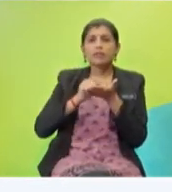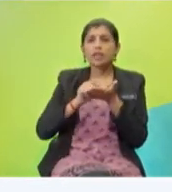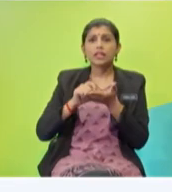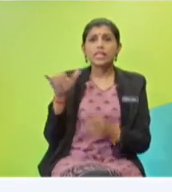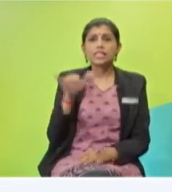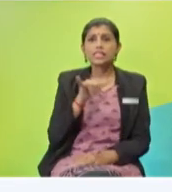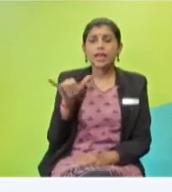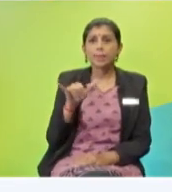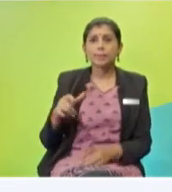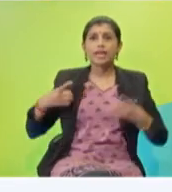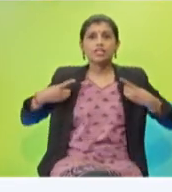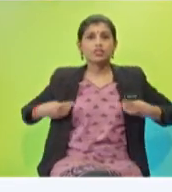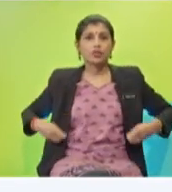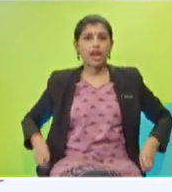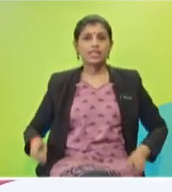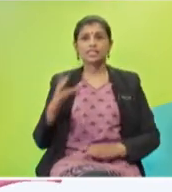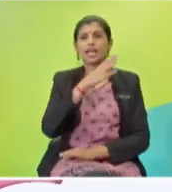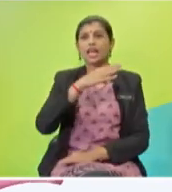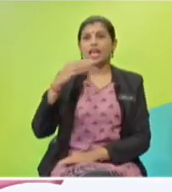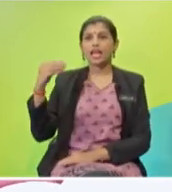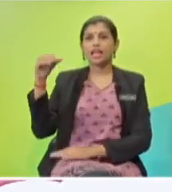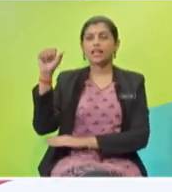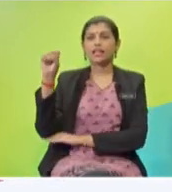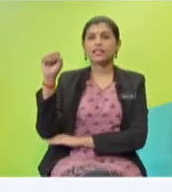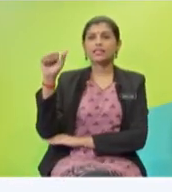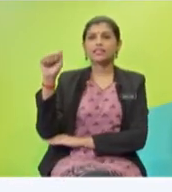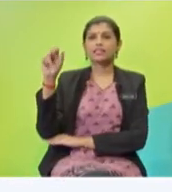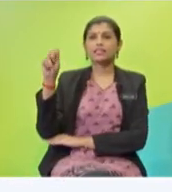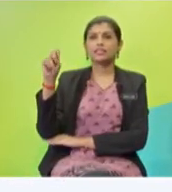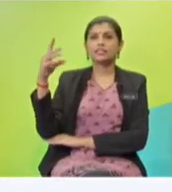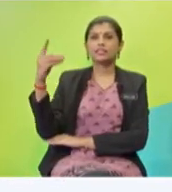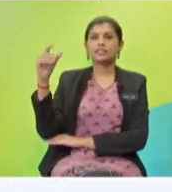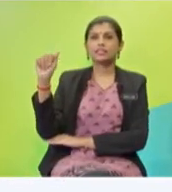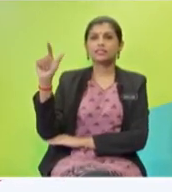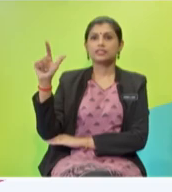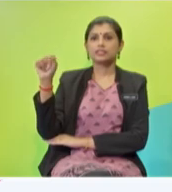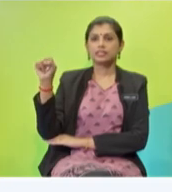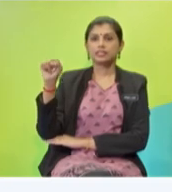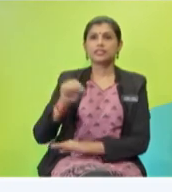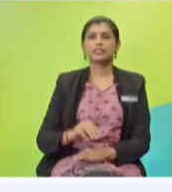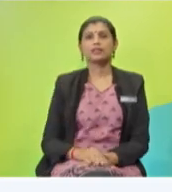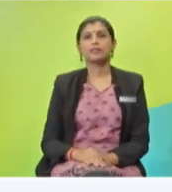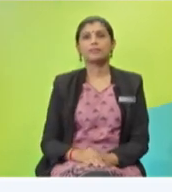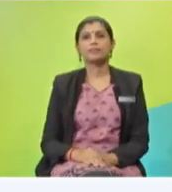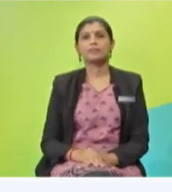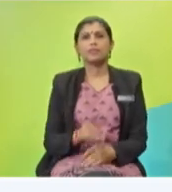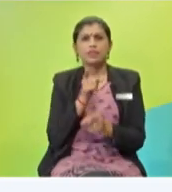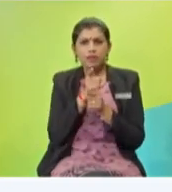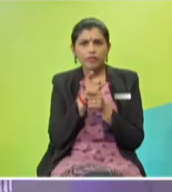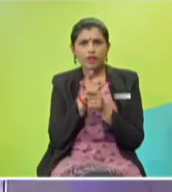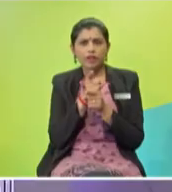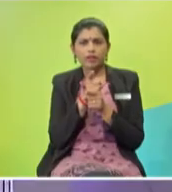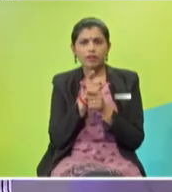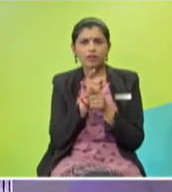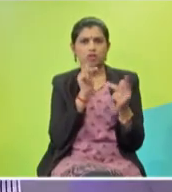down dress and sandals. So, Teacher Azrina, what do you think of the answer? Is that suitable? Is that okay for you?